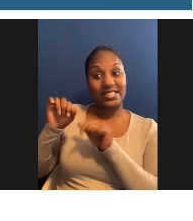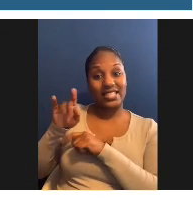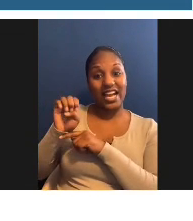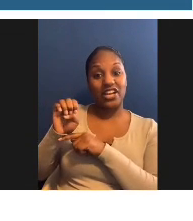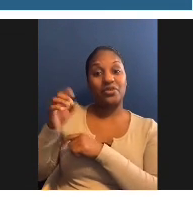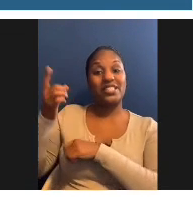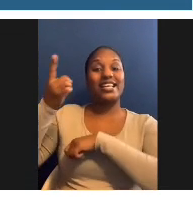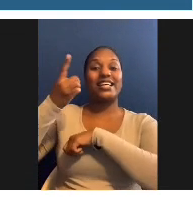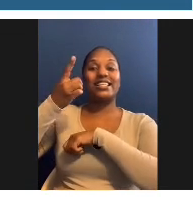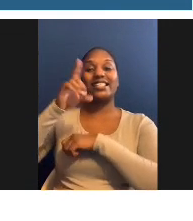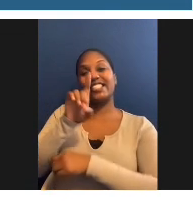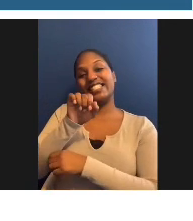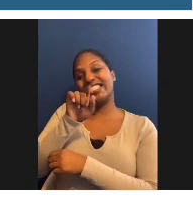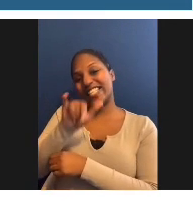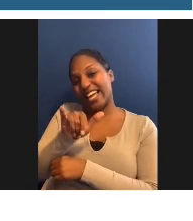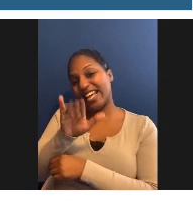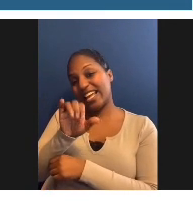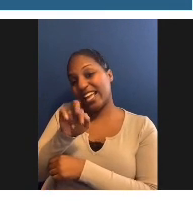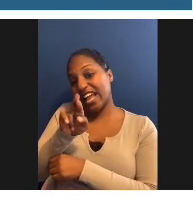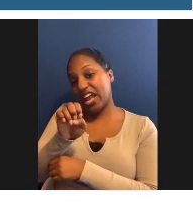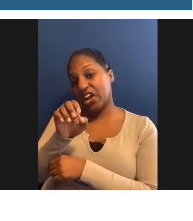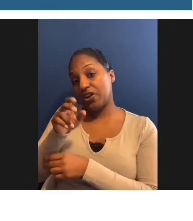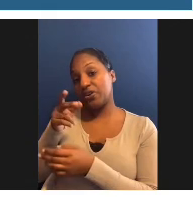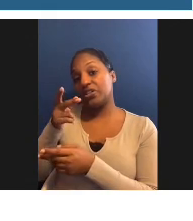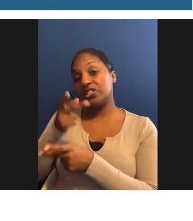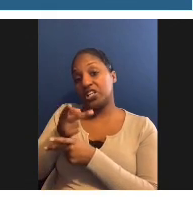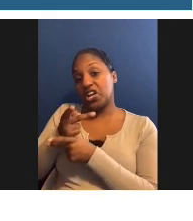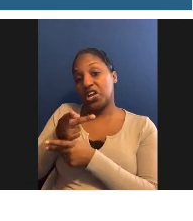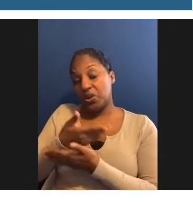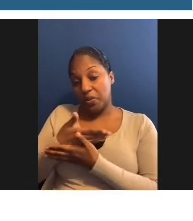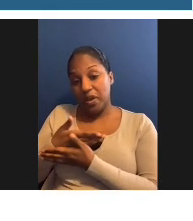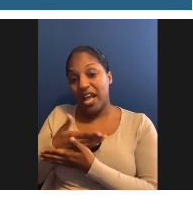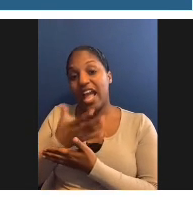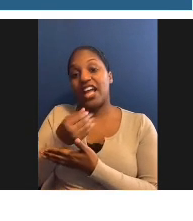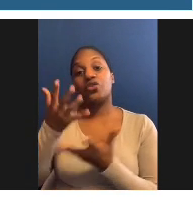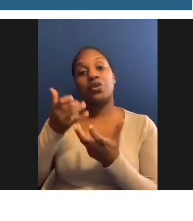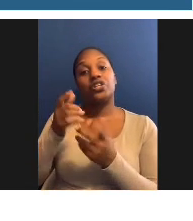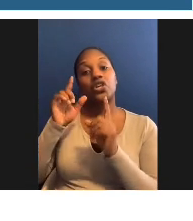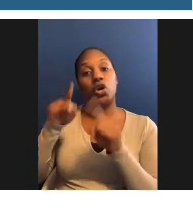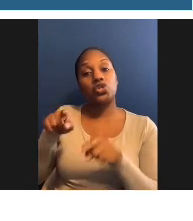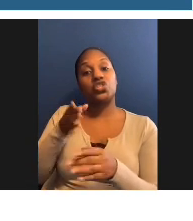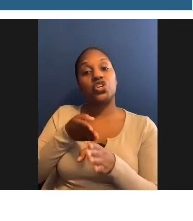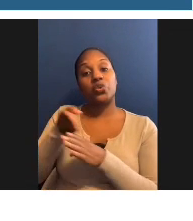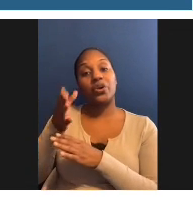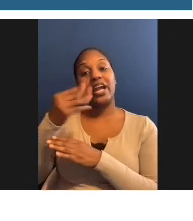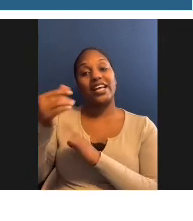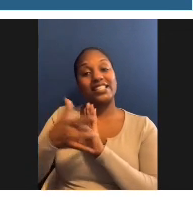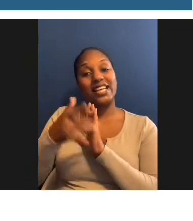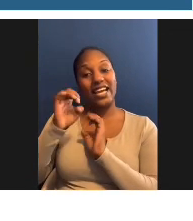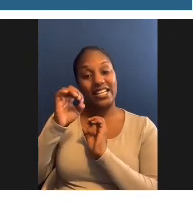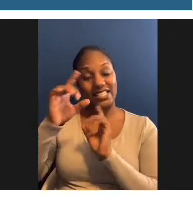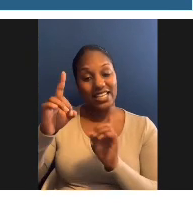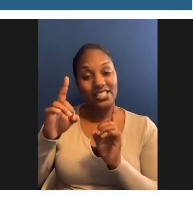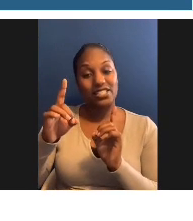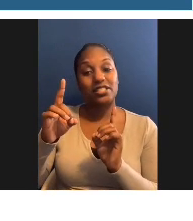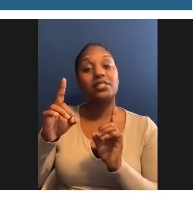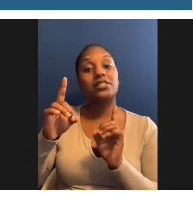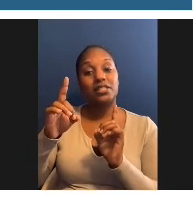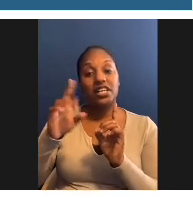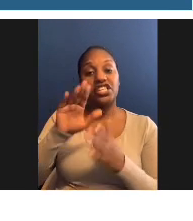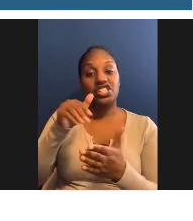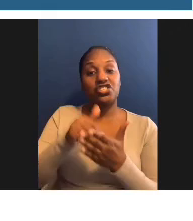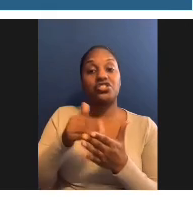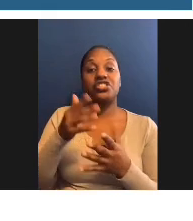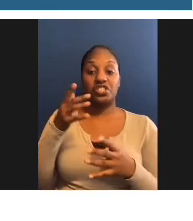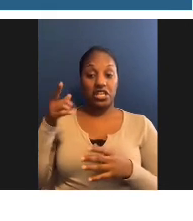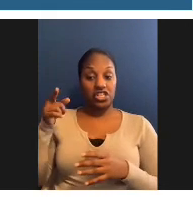daycare center. She went on to go to the Career and Tech Ed Center to get a certification